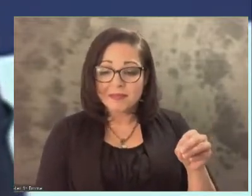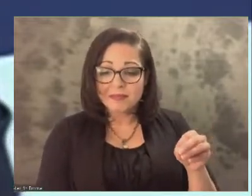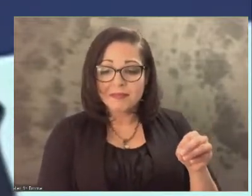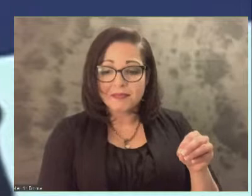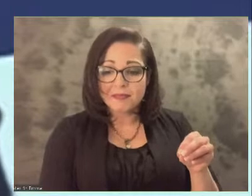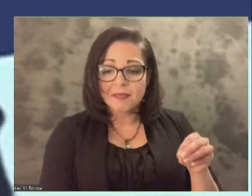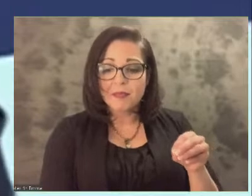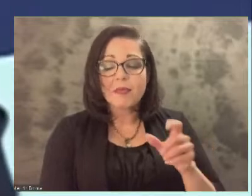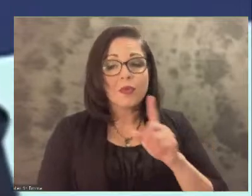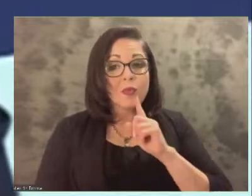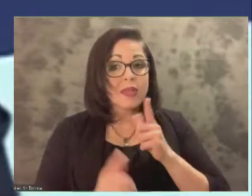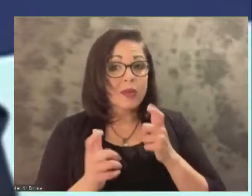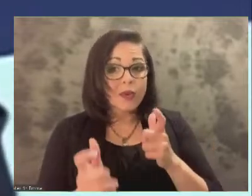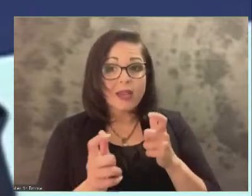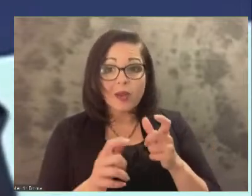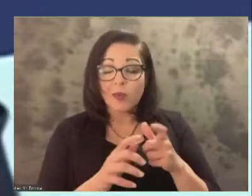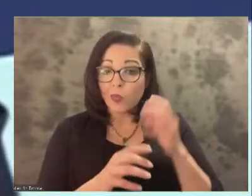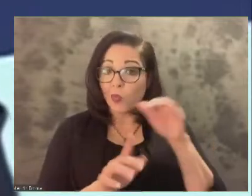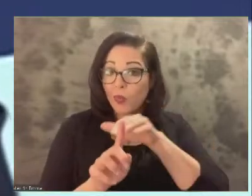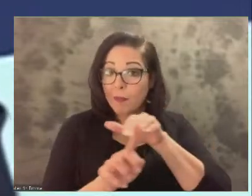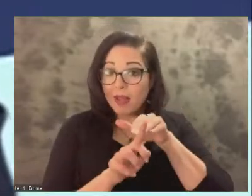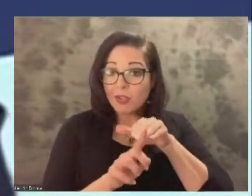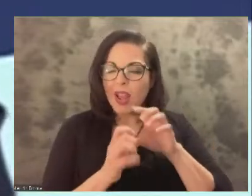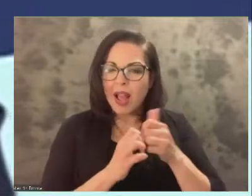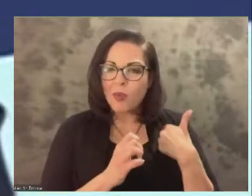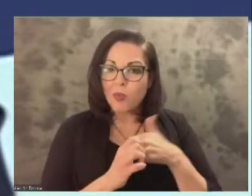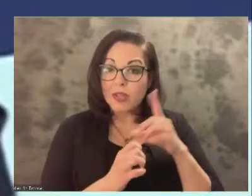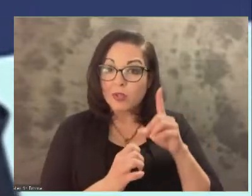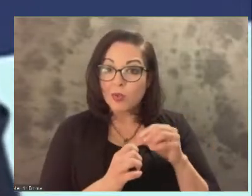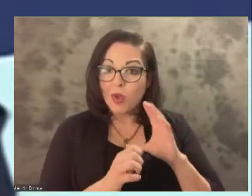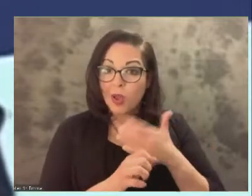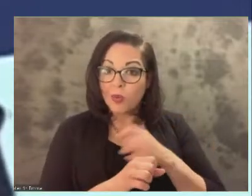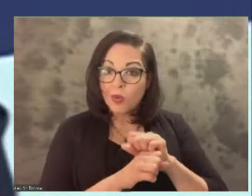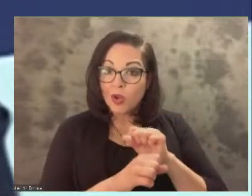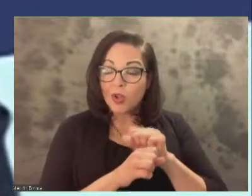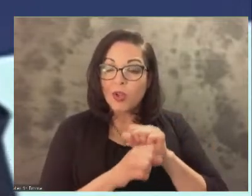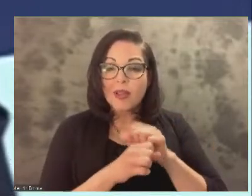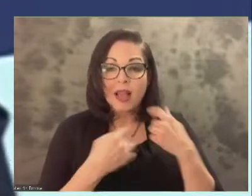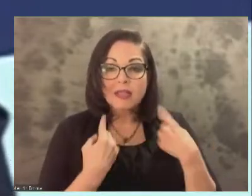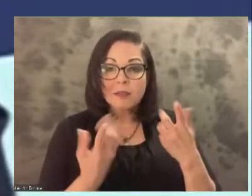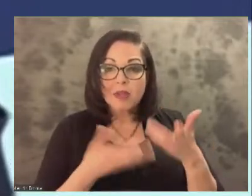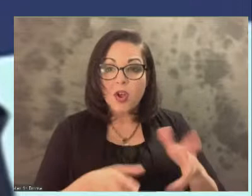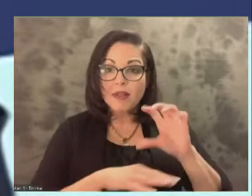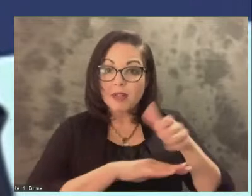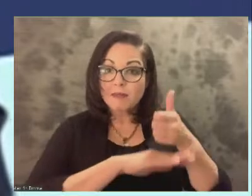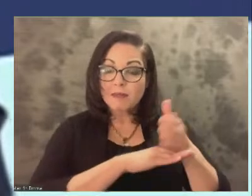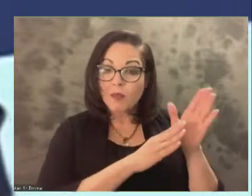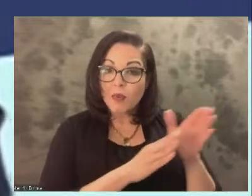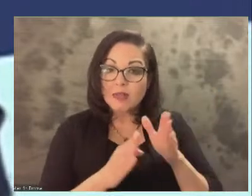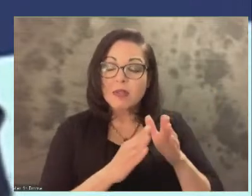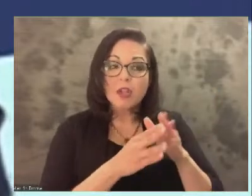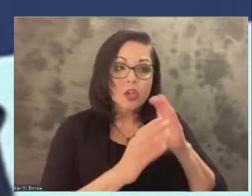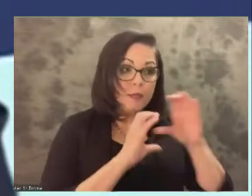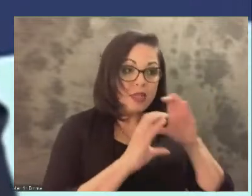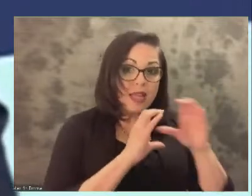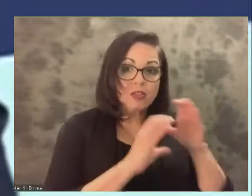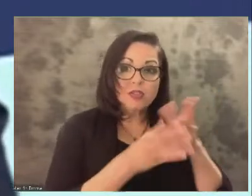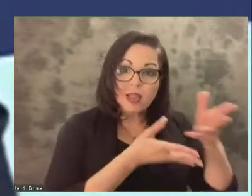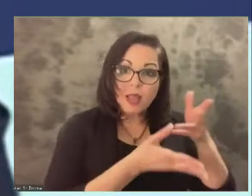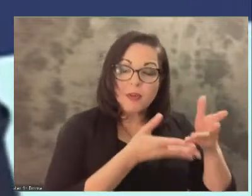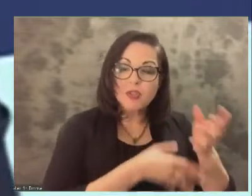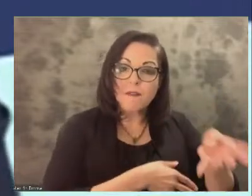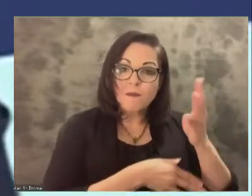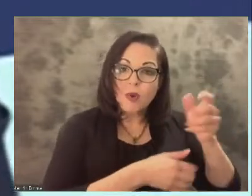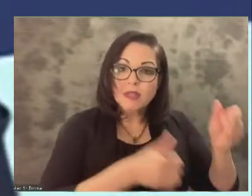A quick reminder how we've done our work, right? The work has been organized across 4 subcommittees: communications and collaborations,